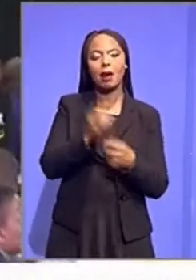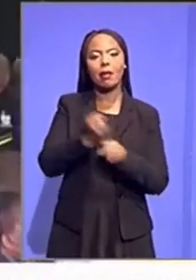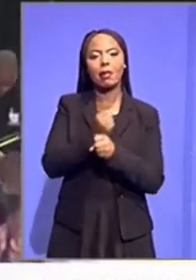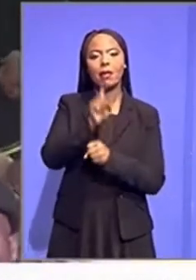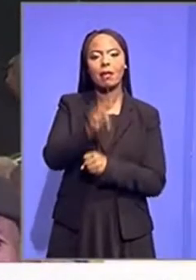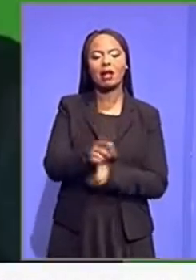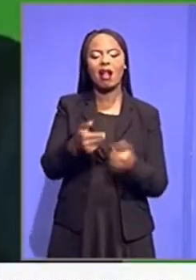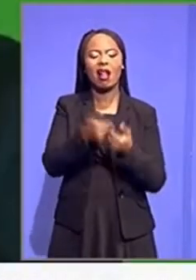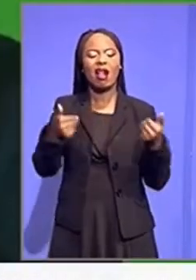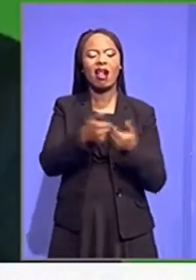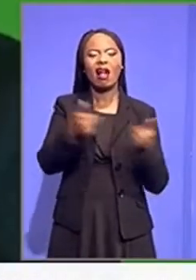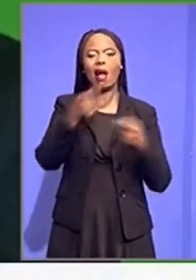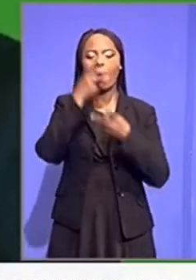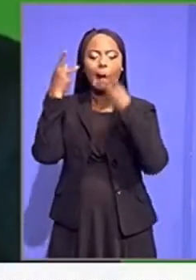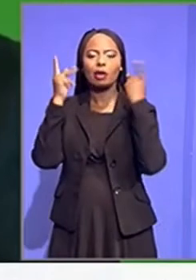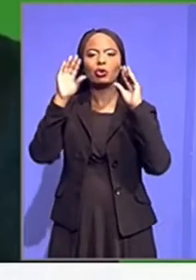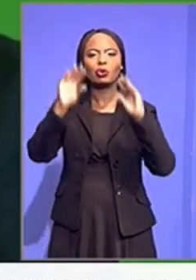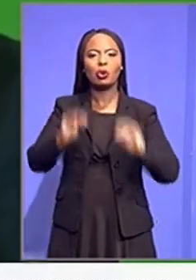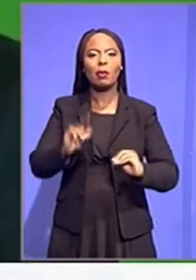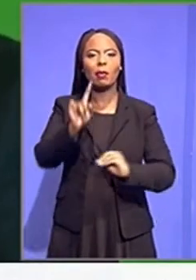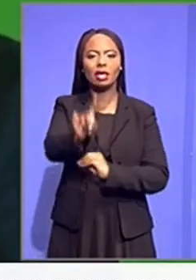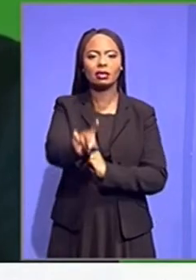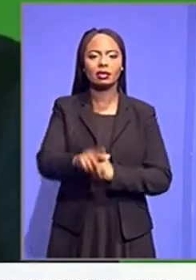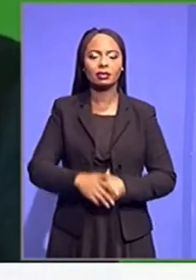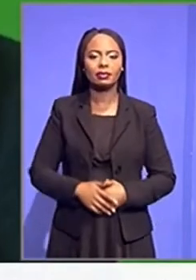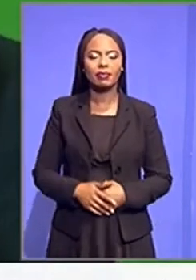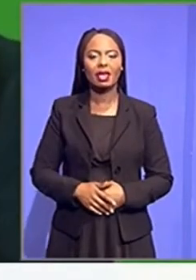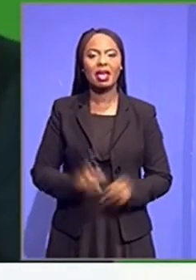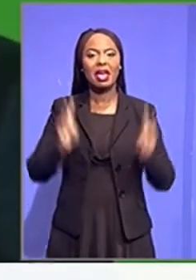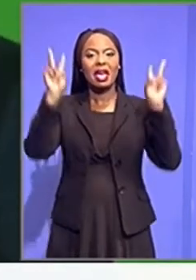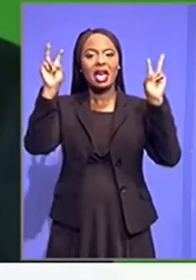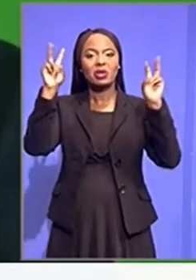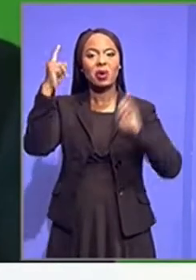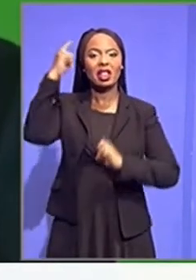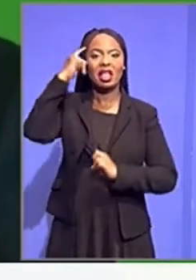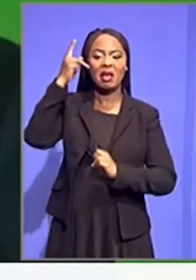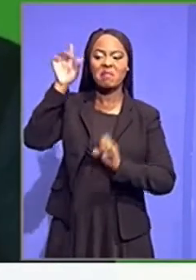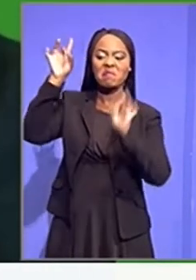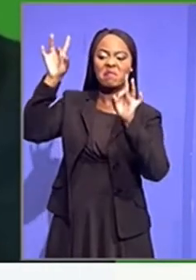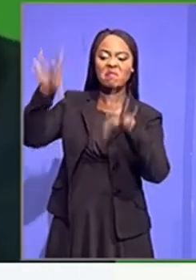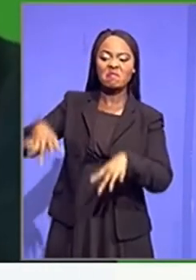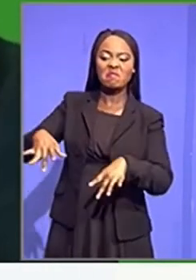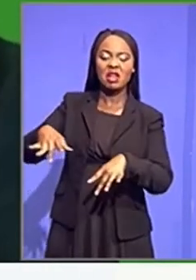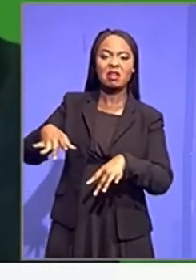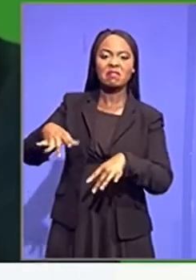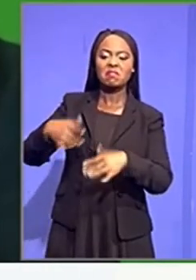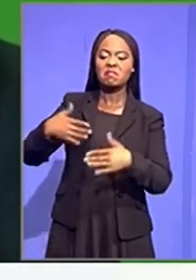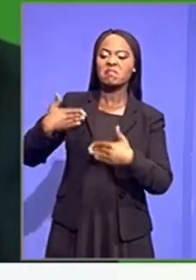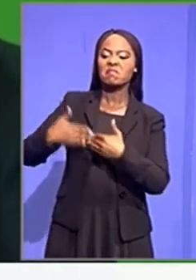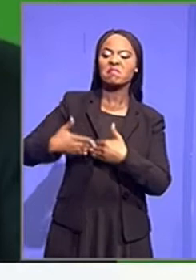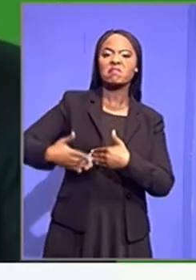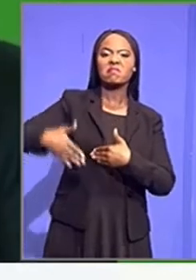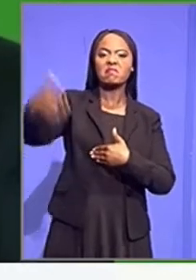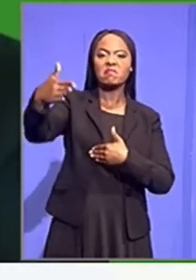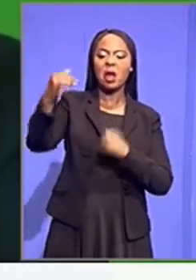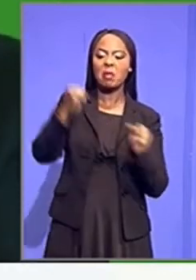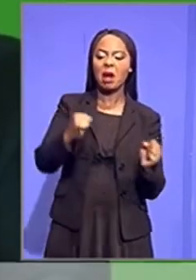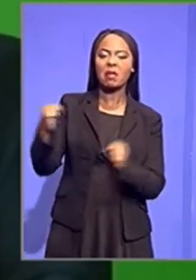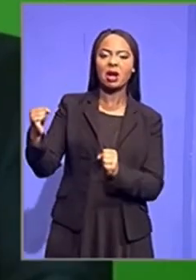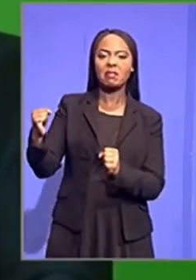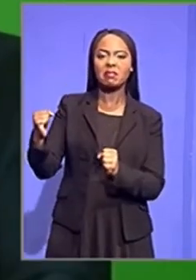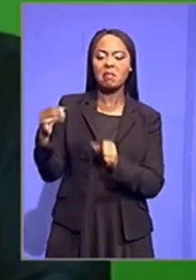renang. And this issue of thinking that your enemy is your enemy forever and you are going to belong to one faction